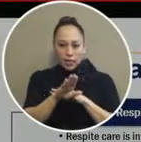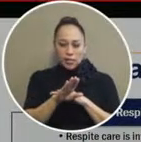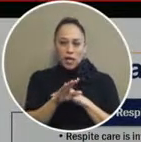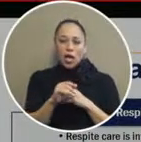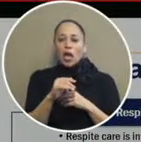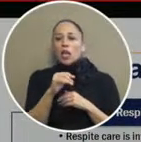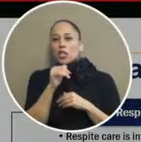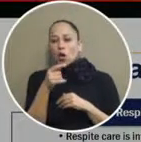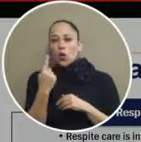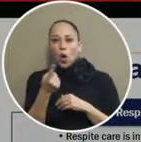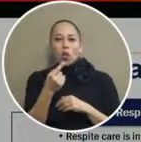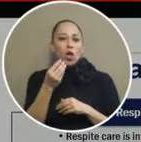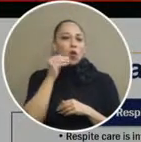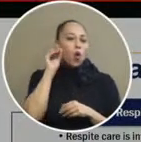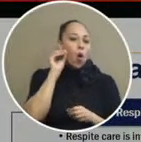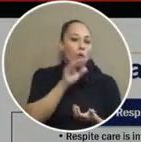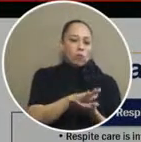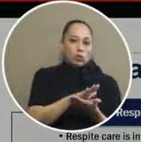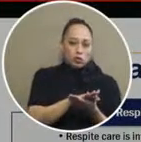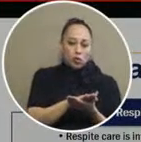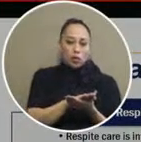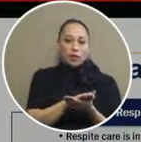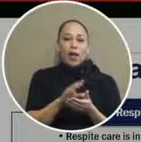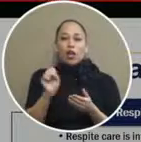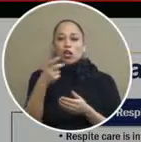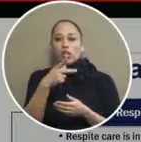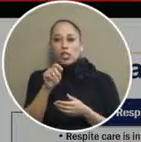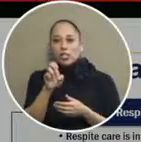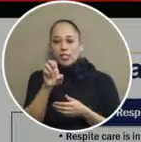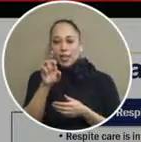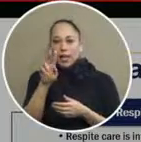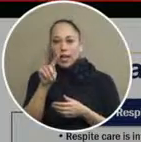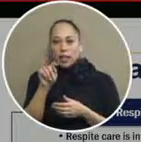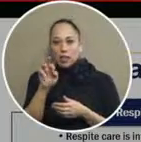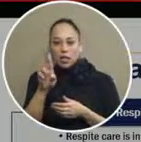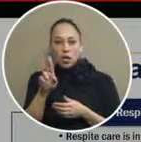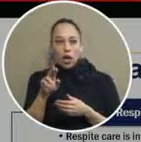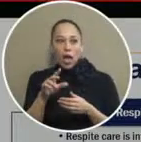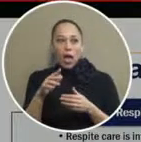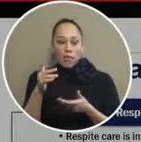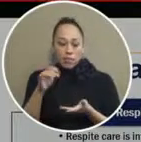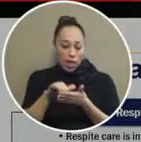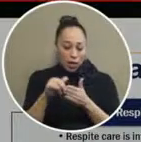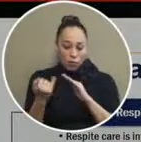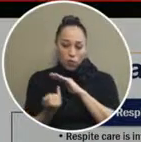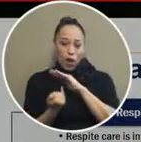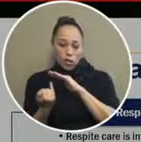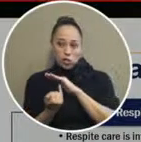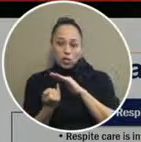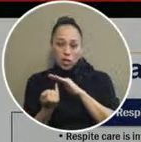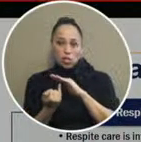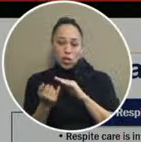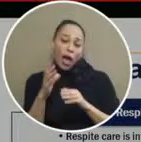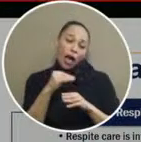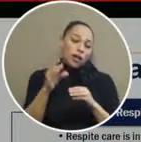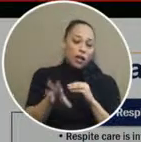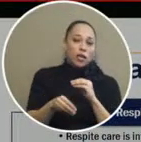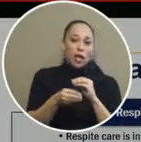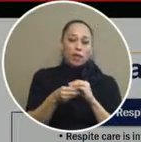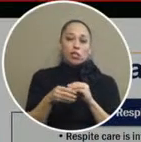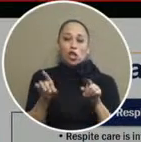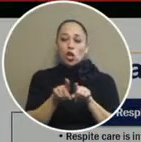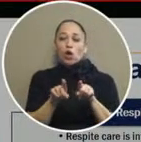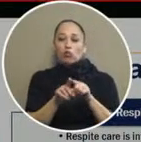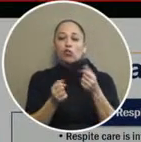only homeschooling and folks that are sheltering in place and helps mitigate that isolation, but in addition, it